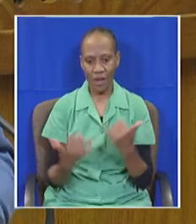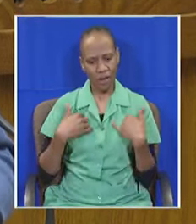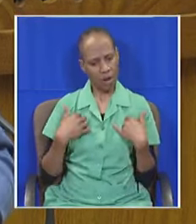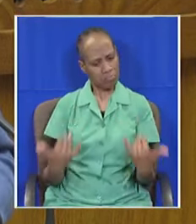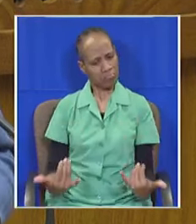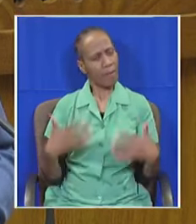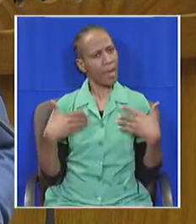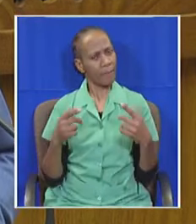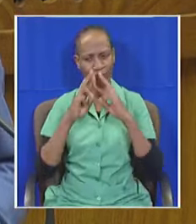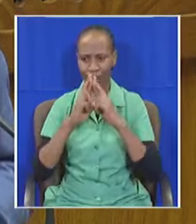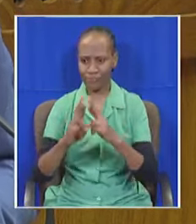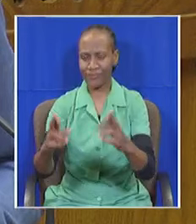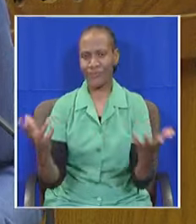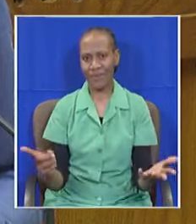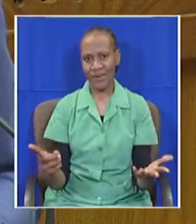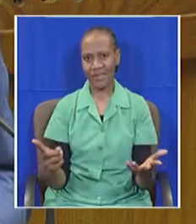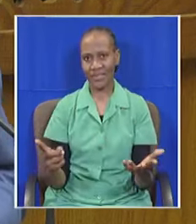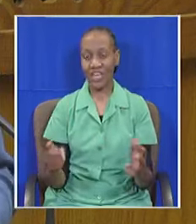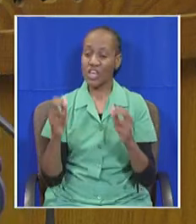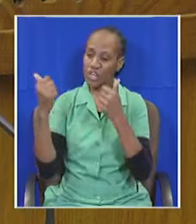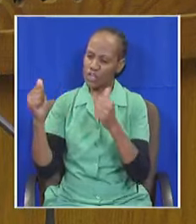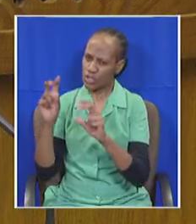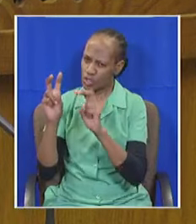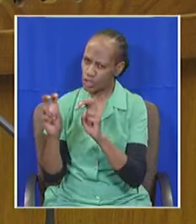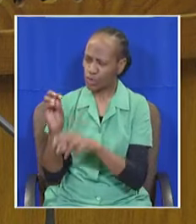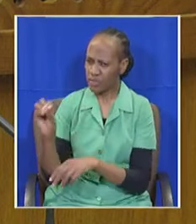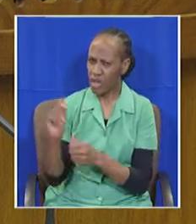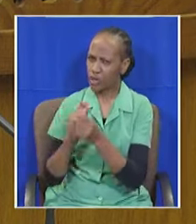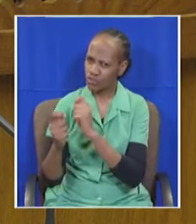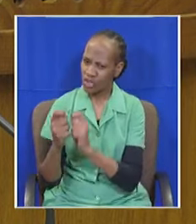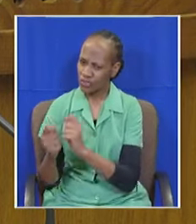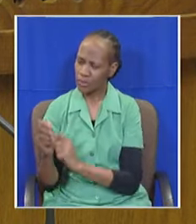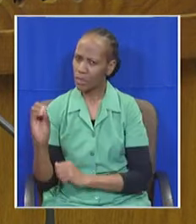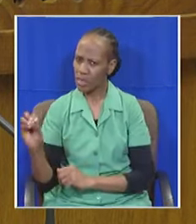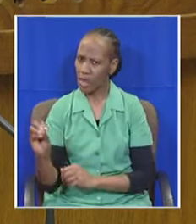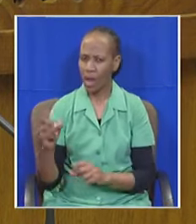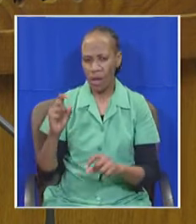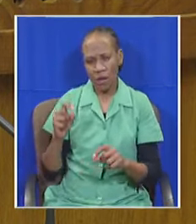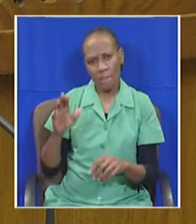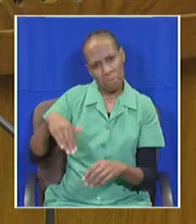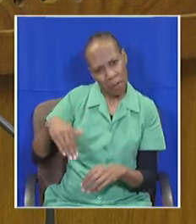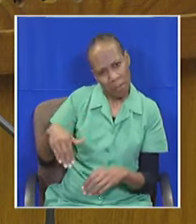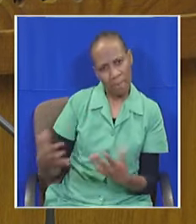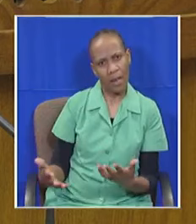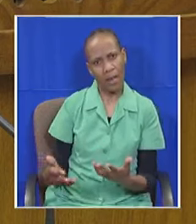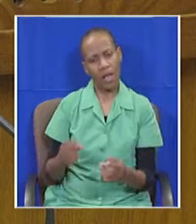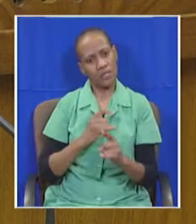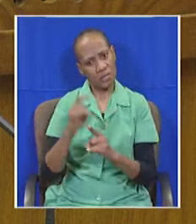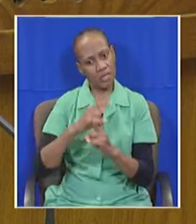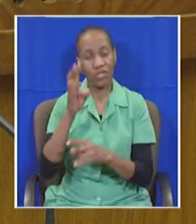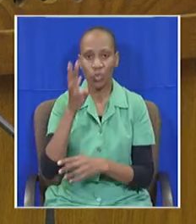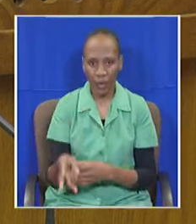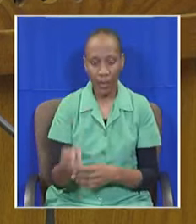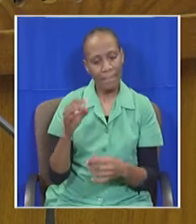that whilst there are still outstanding issues of transformation and ensuring that access is followed by success, but we now